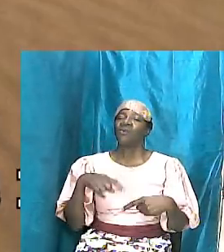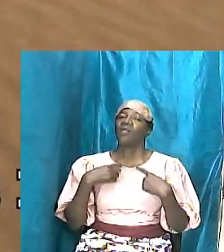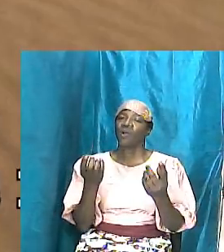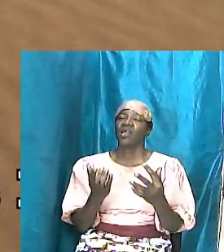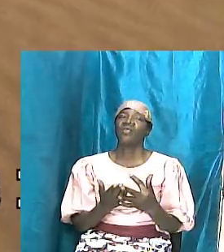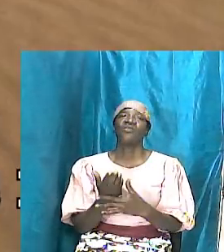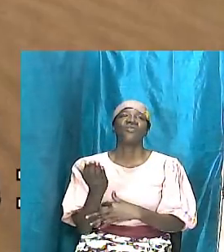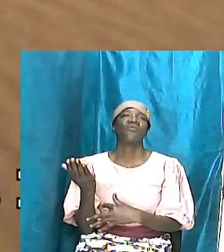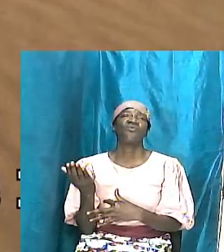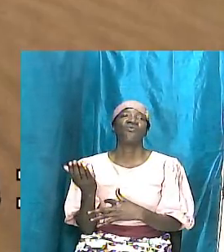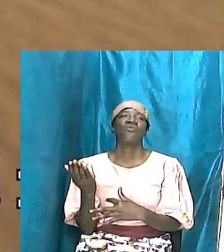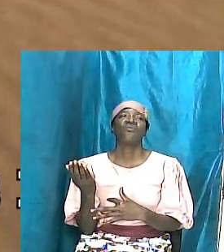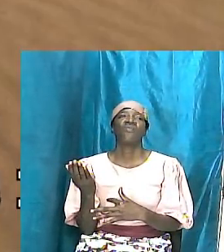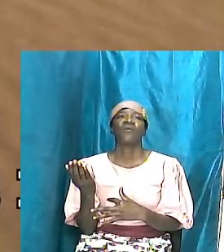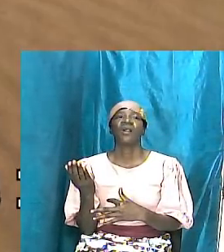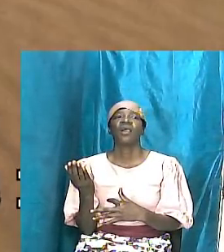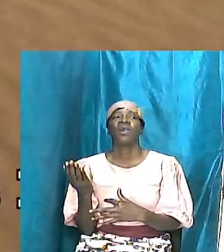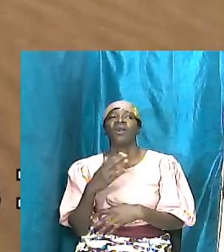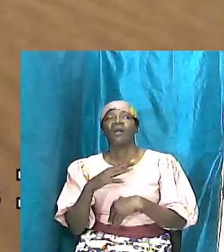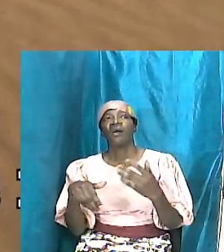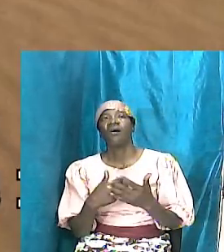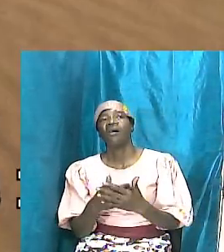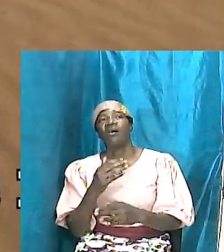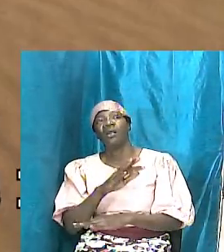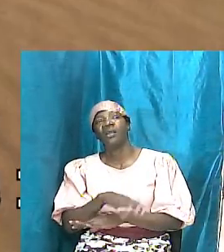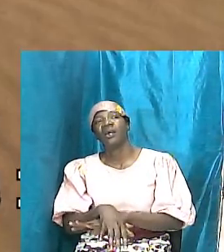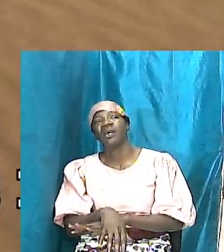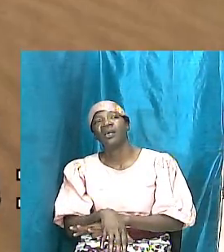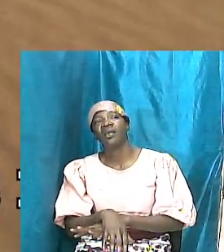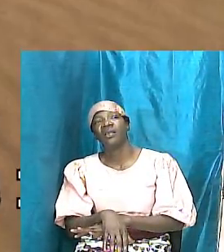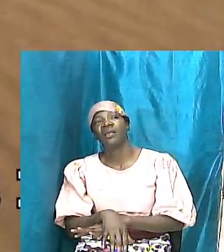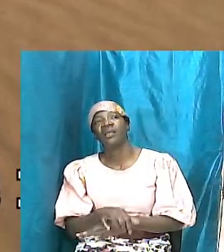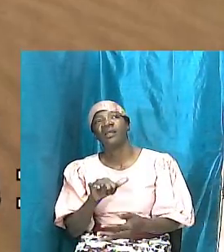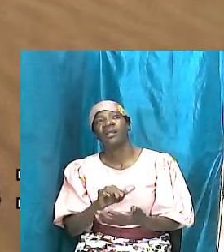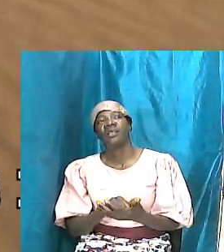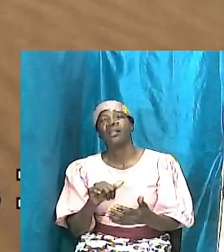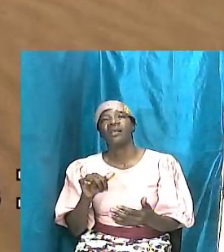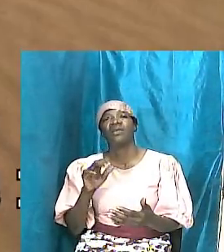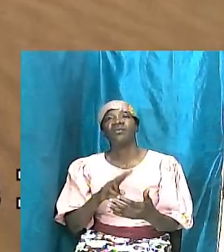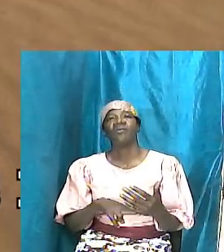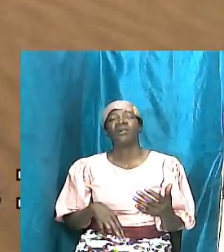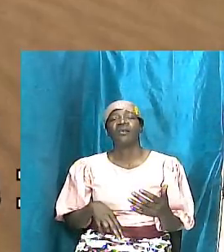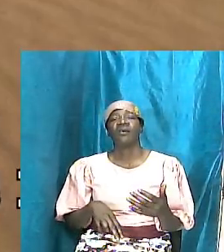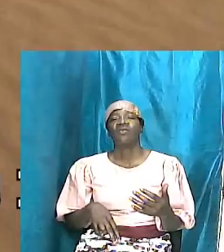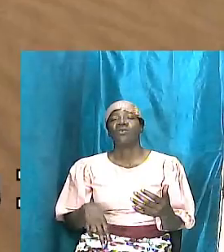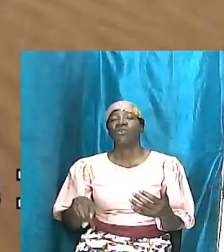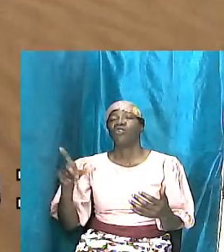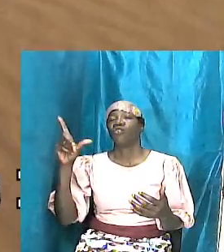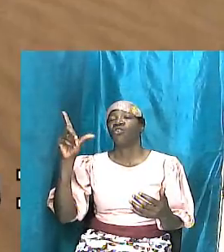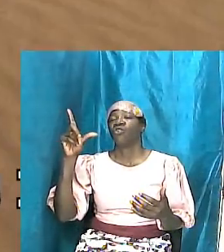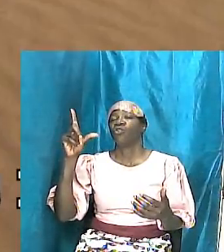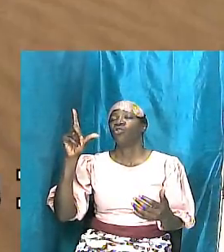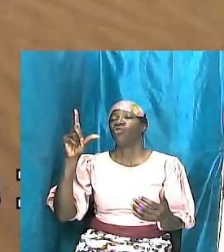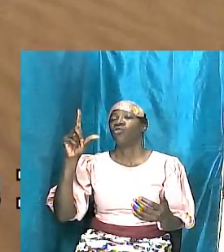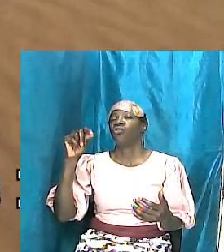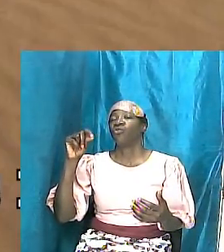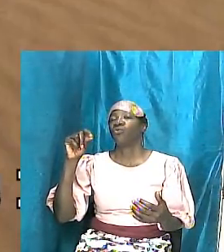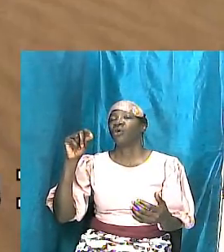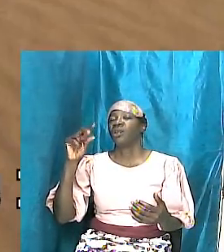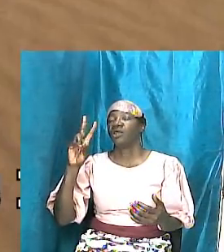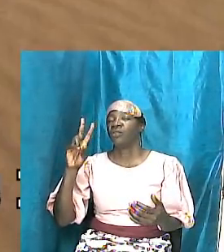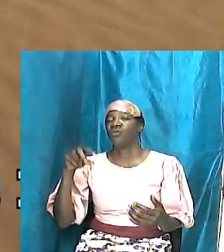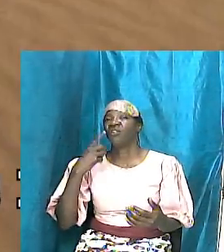through all night. That's what verse 22 said. Now, verse 23, we pick